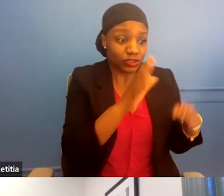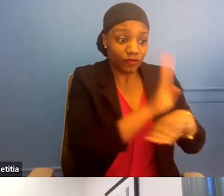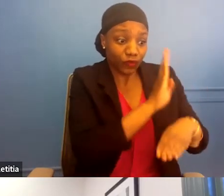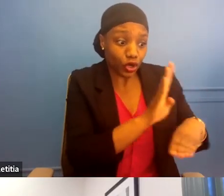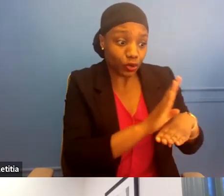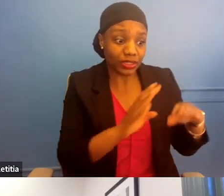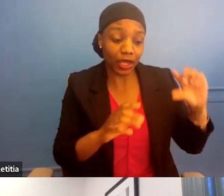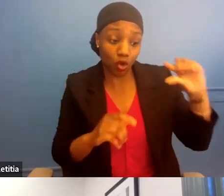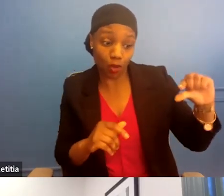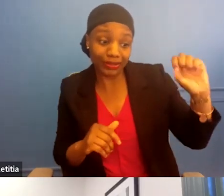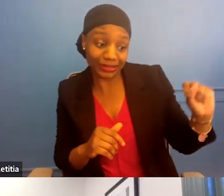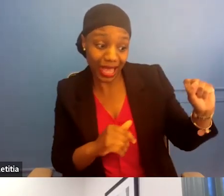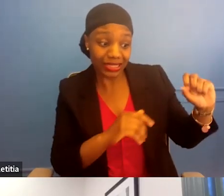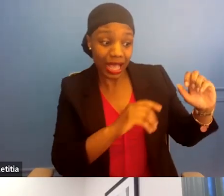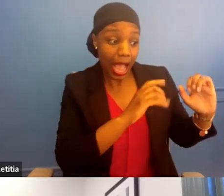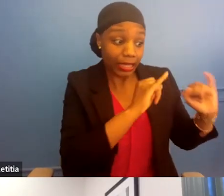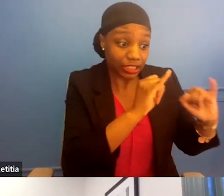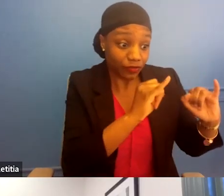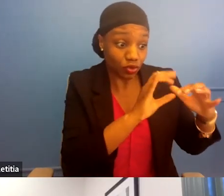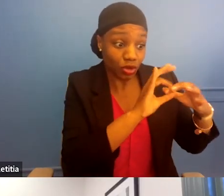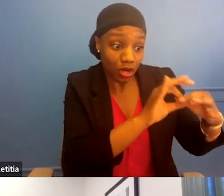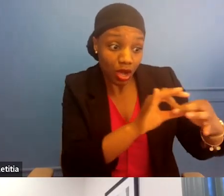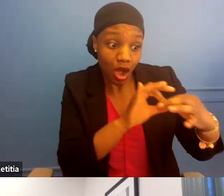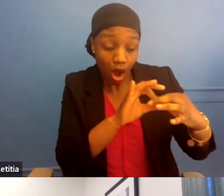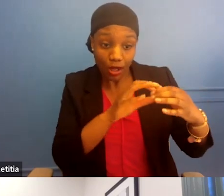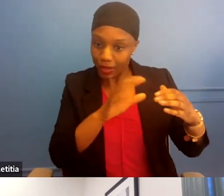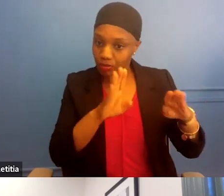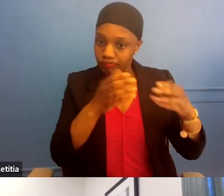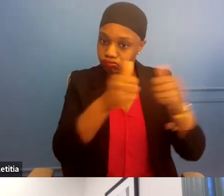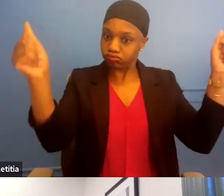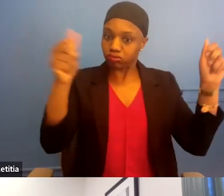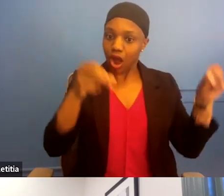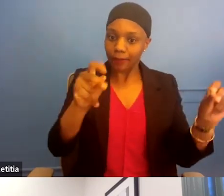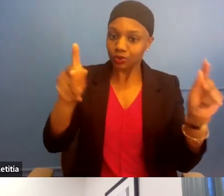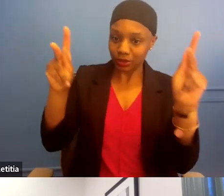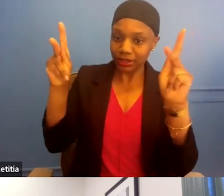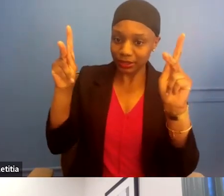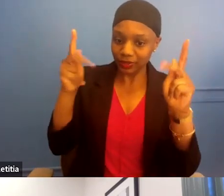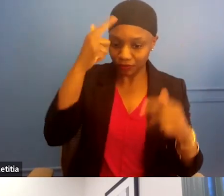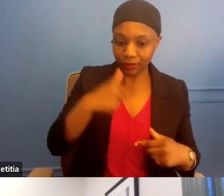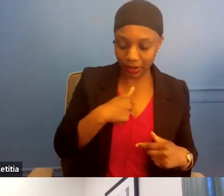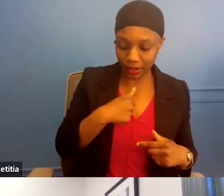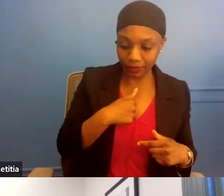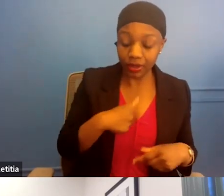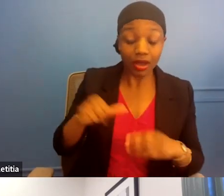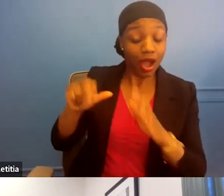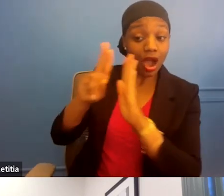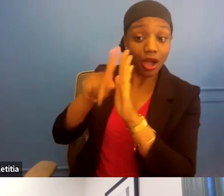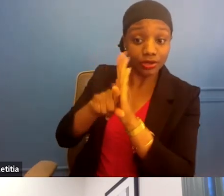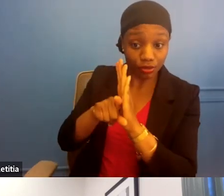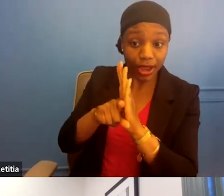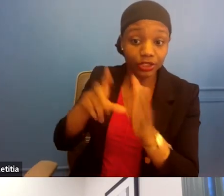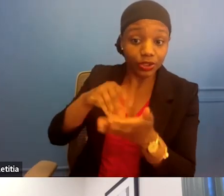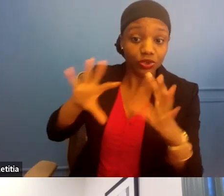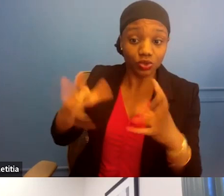Goldman, which then opened the doors that it opened for me. But having said that, graduates, literally undergraduate students